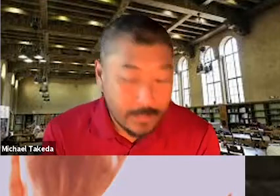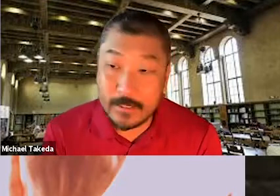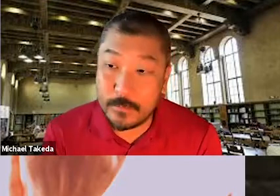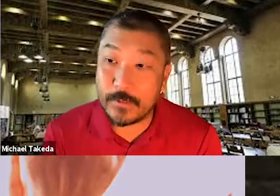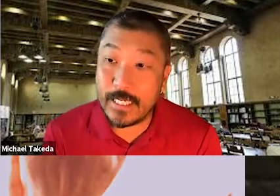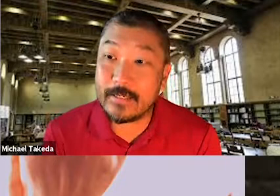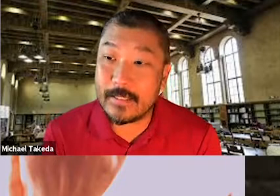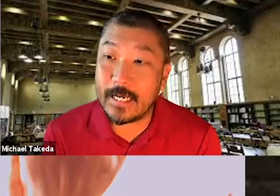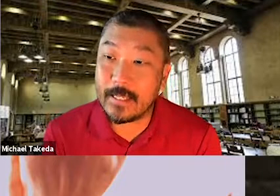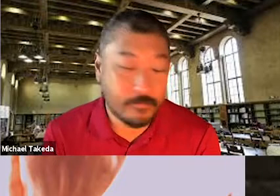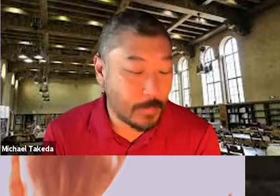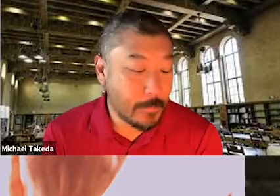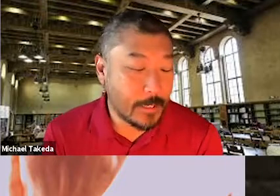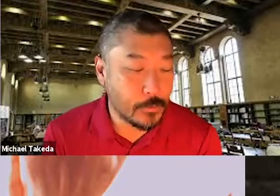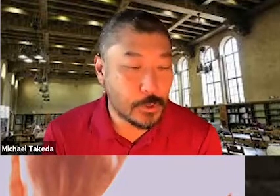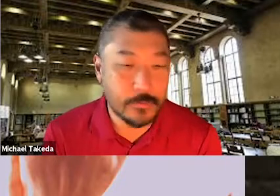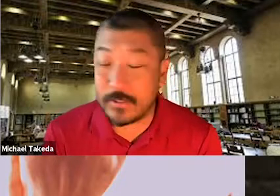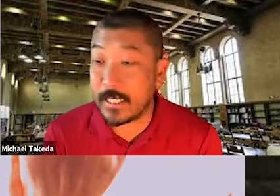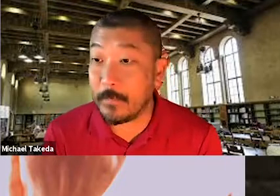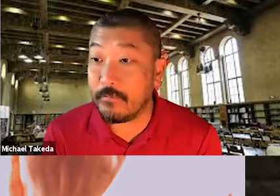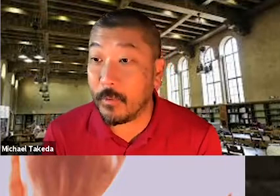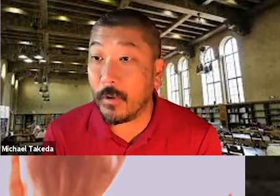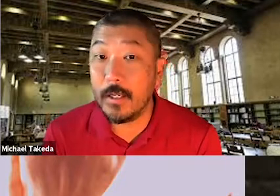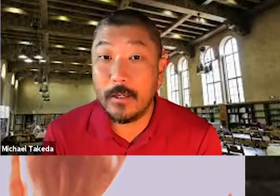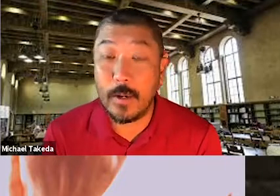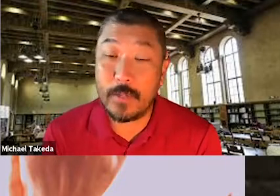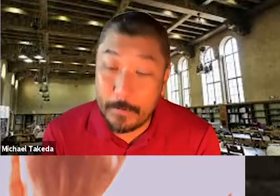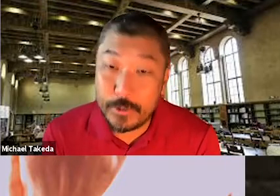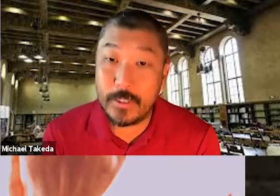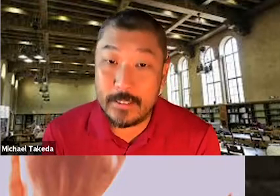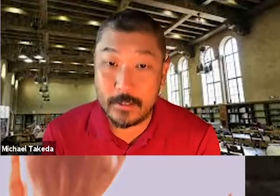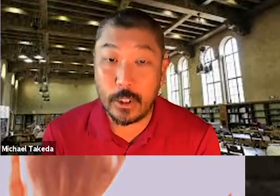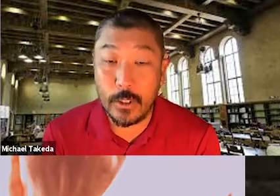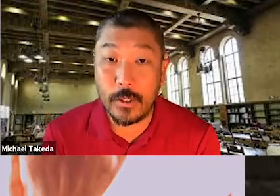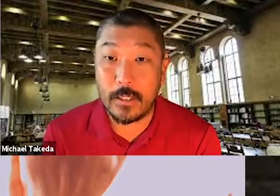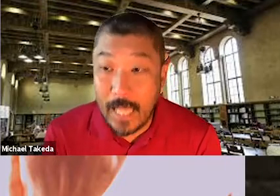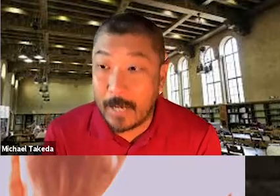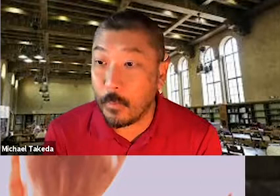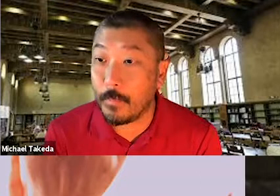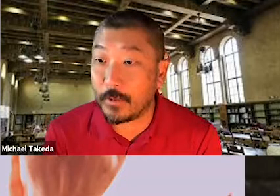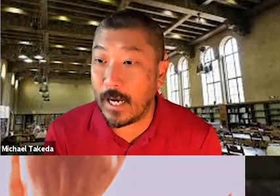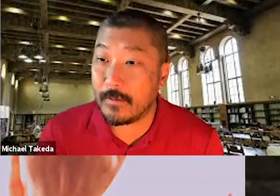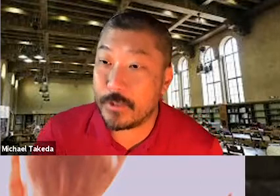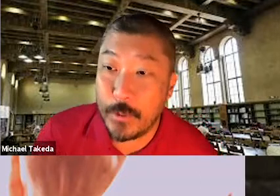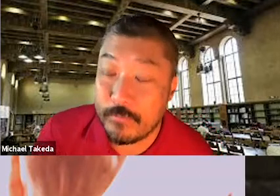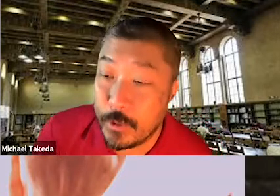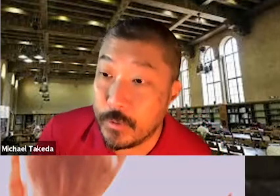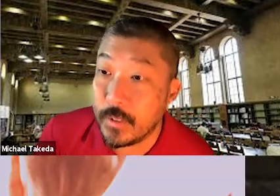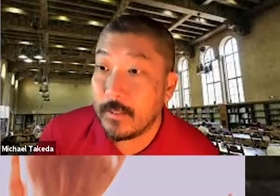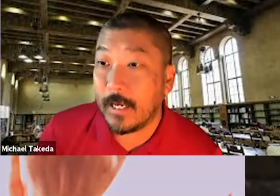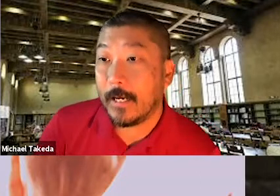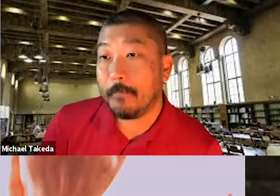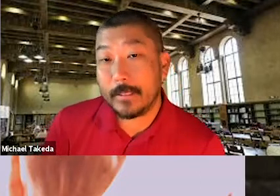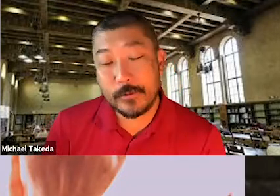of the great things about Senate is that I think from anybody who's served on Senate before, you have the opportunity to learn a lot more about the college than you ever